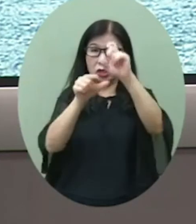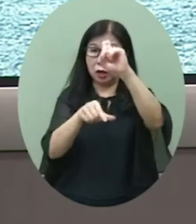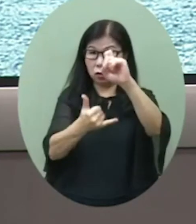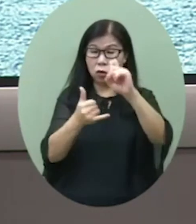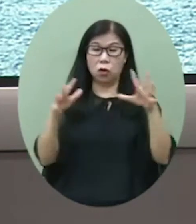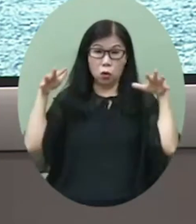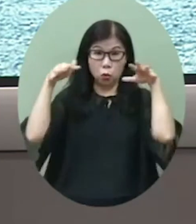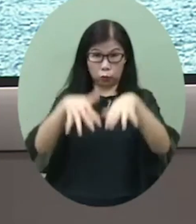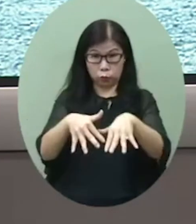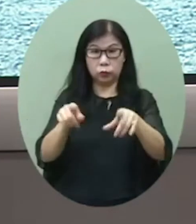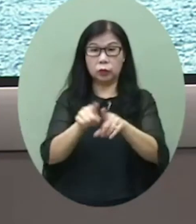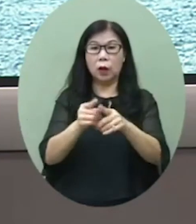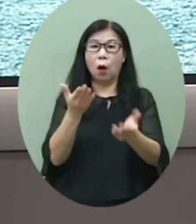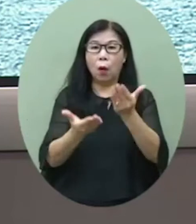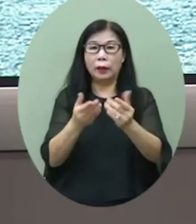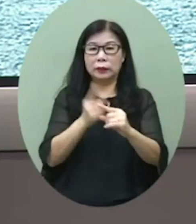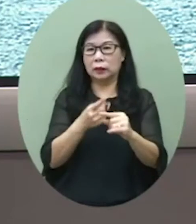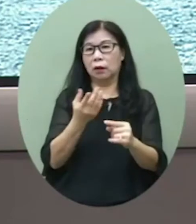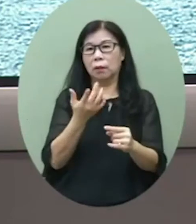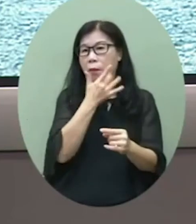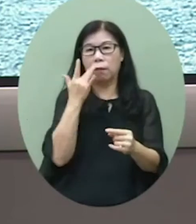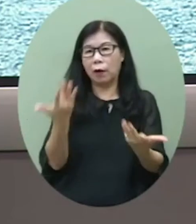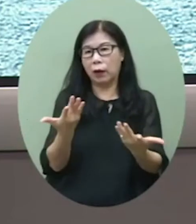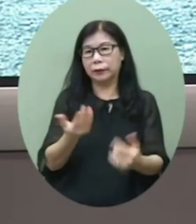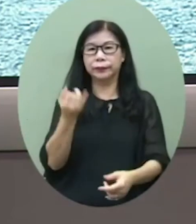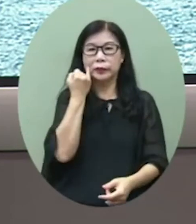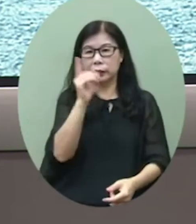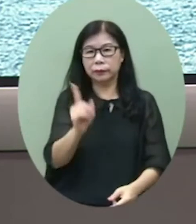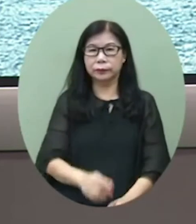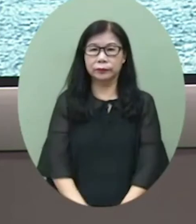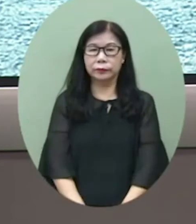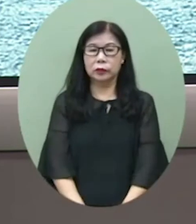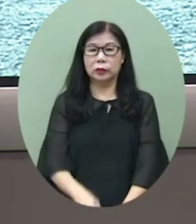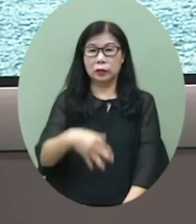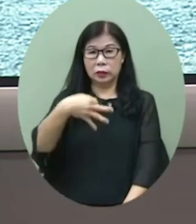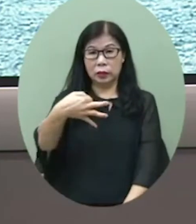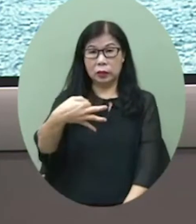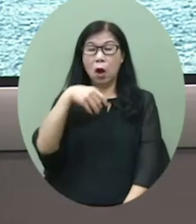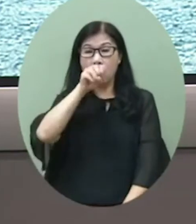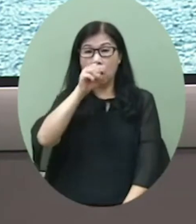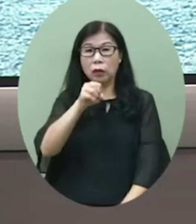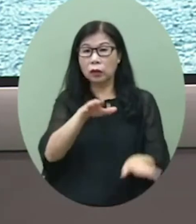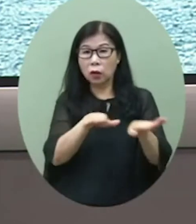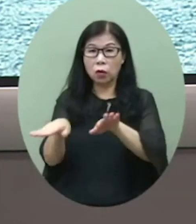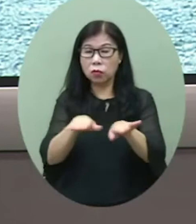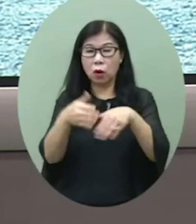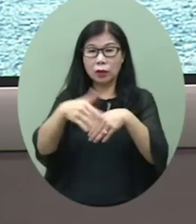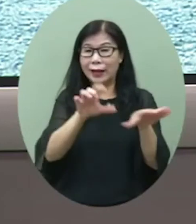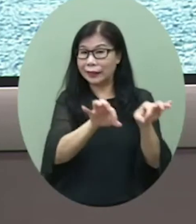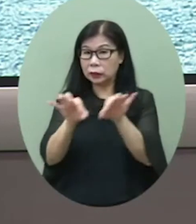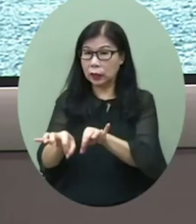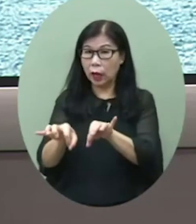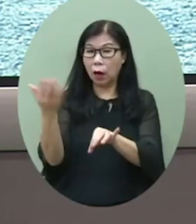We're talking about over 3 million people all coming out on the same day. This kind of scene could not be avoided.